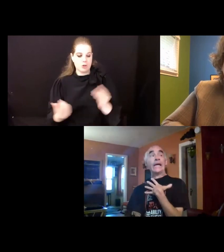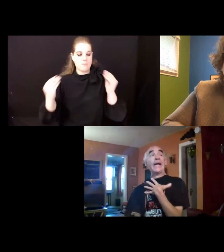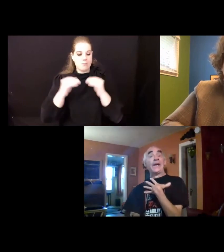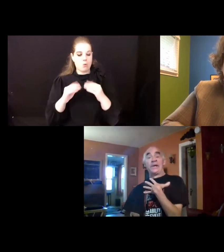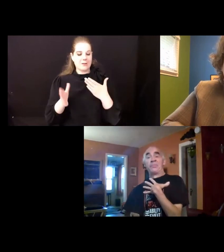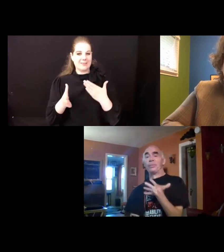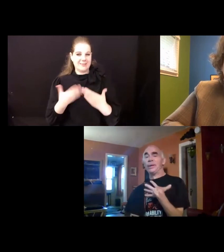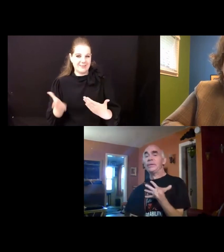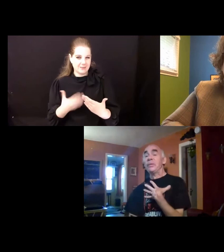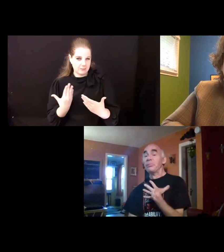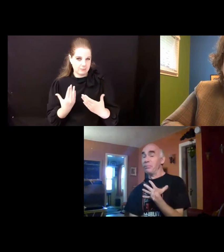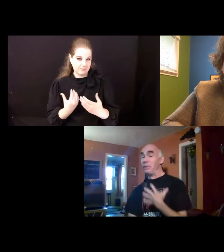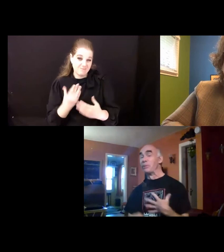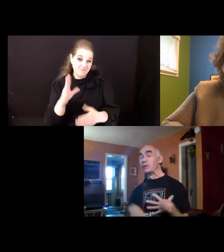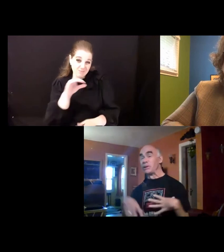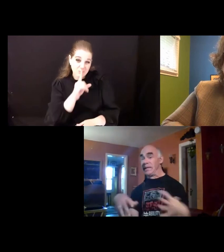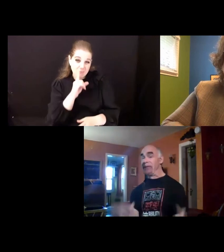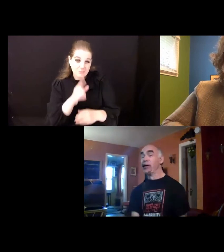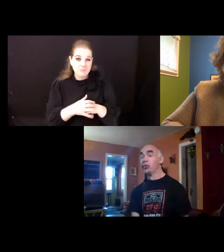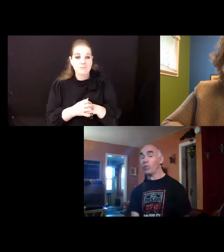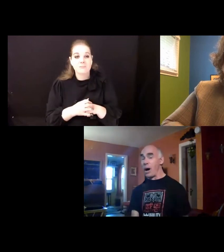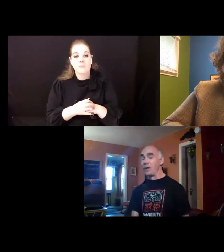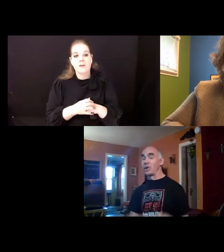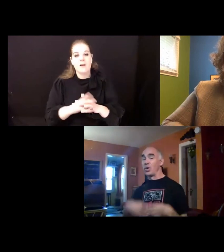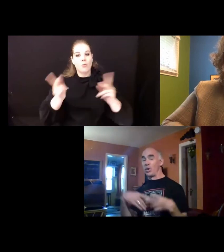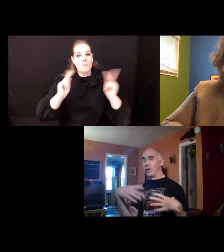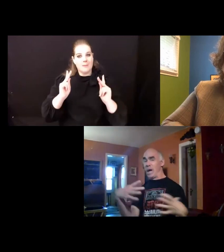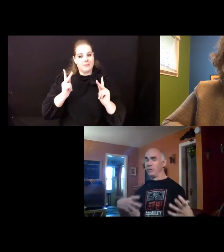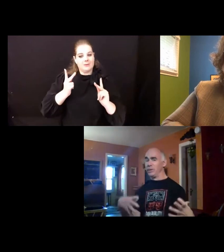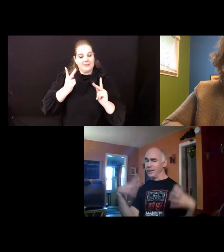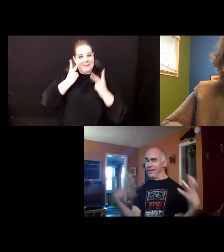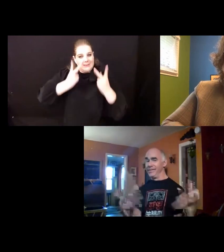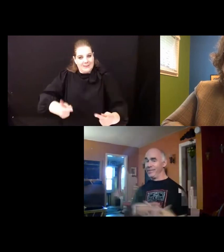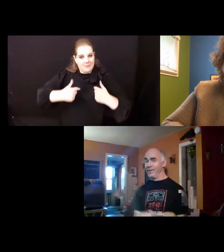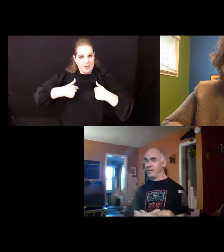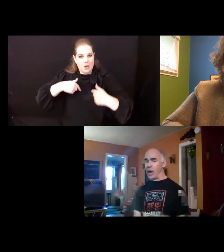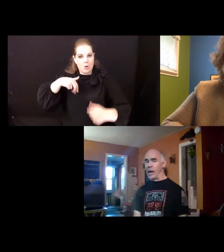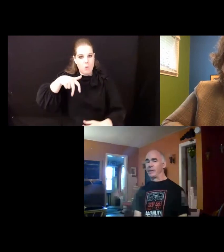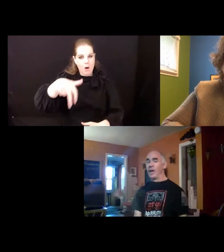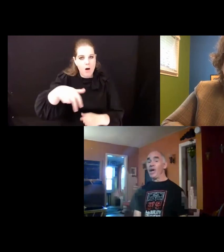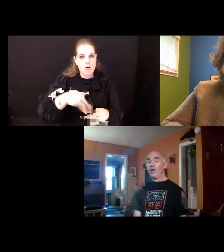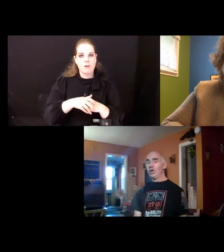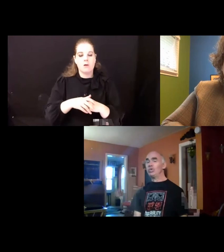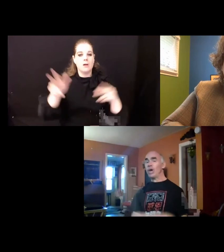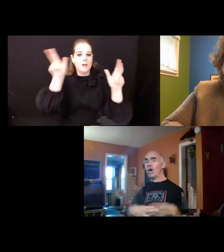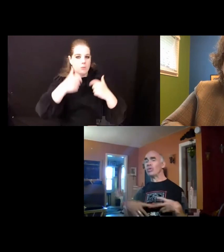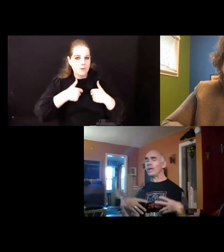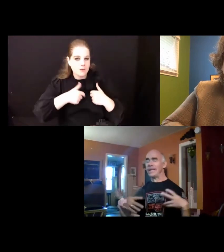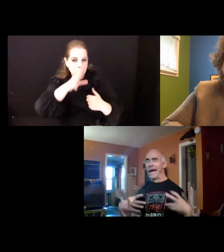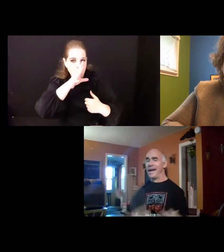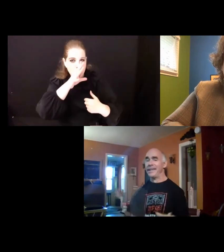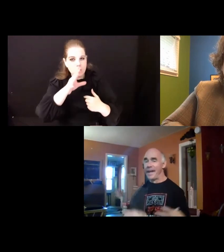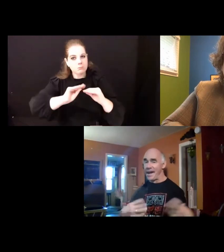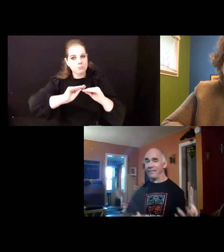because when people see me walk, or now you hear me talk, you know